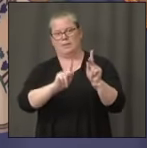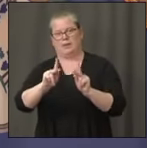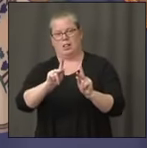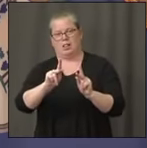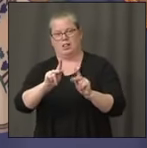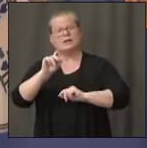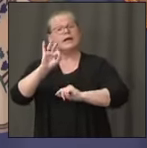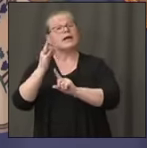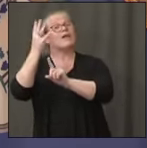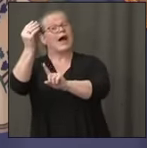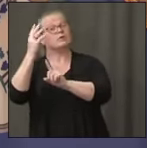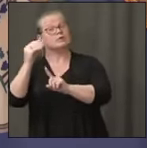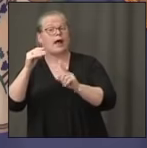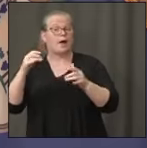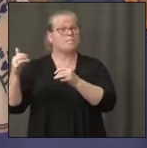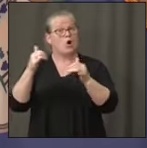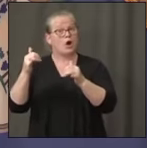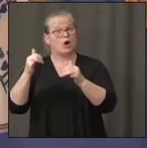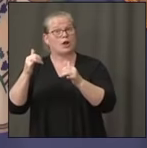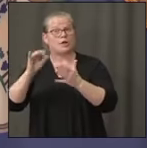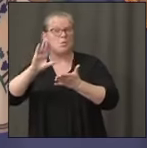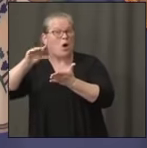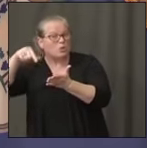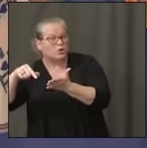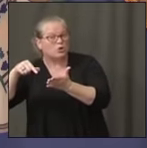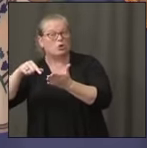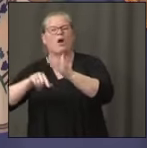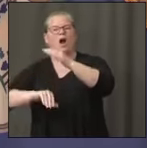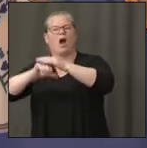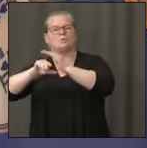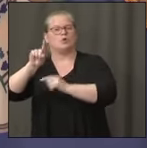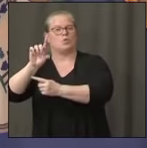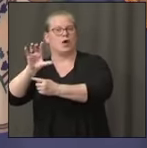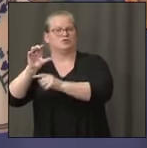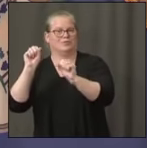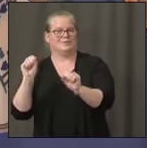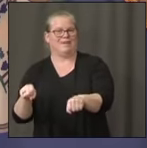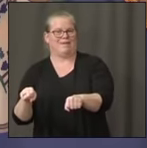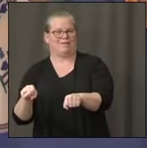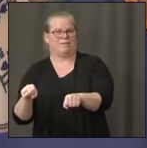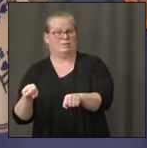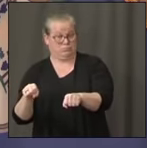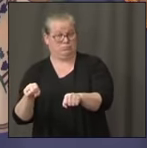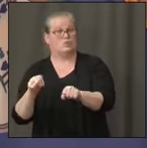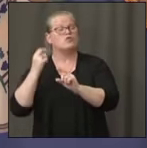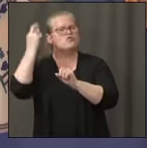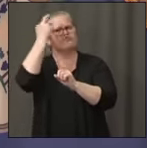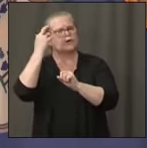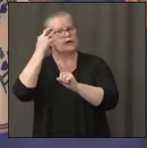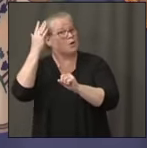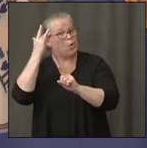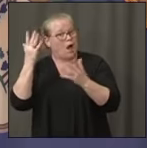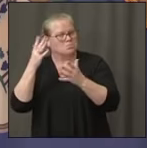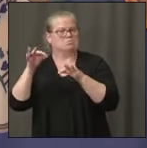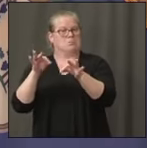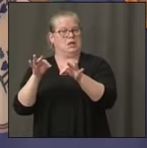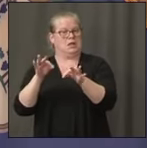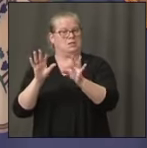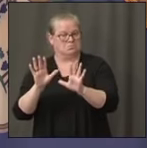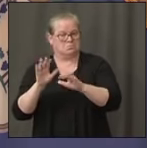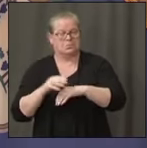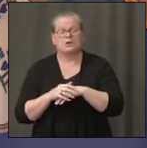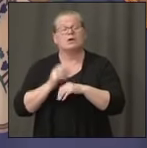thinking was there. That's up from 10 indoors and 25 outdoors under current structure. First of all, when it comes to these social